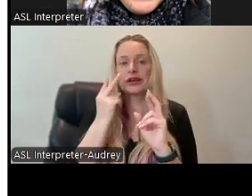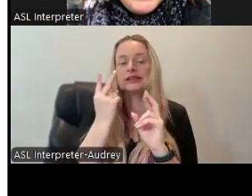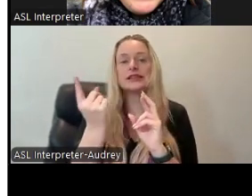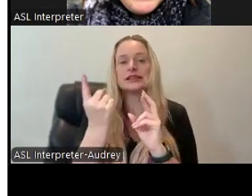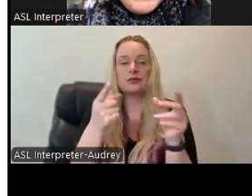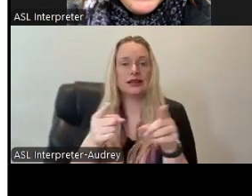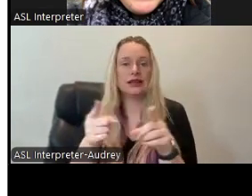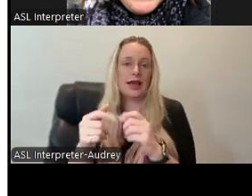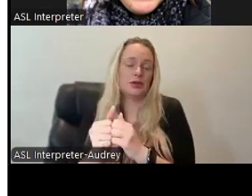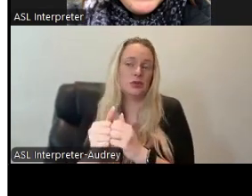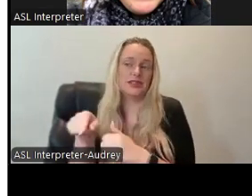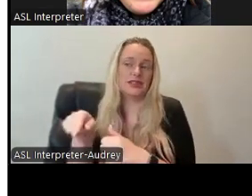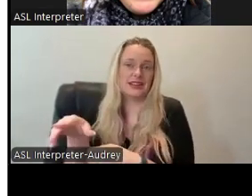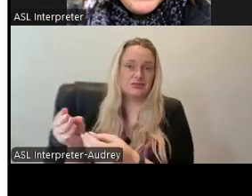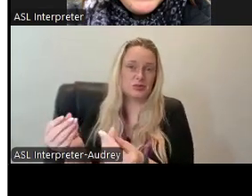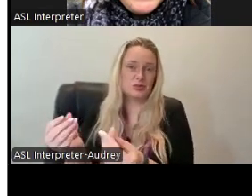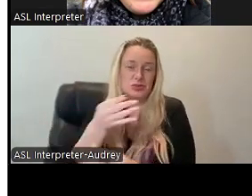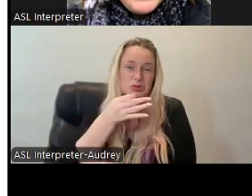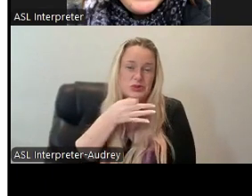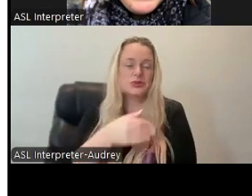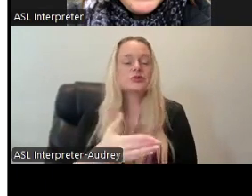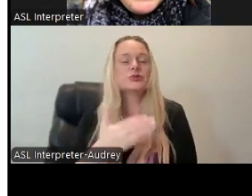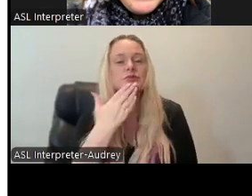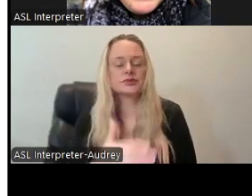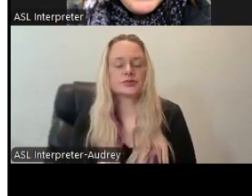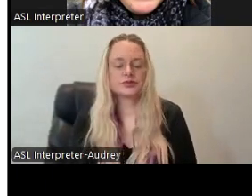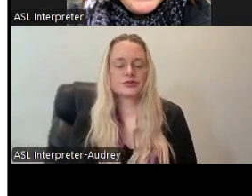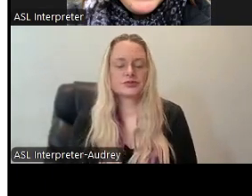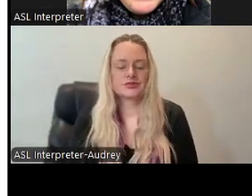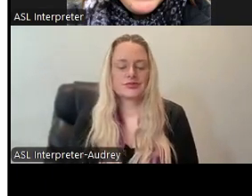soon. Thank you.